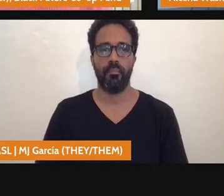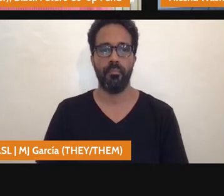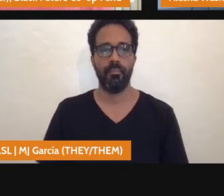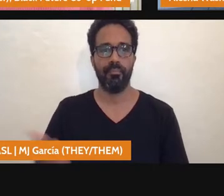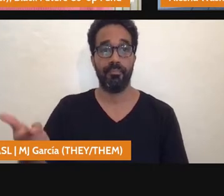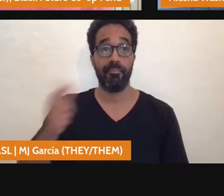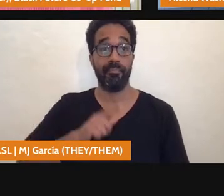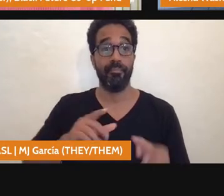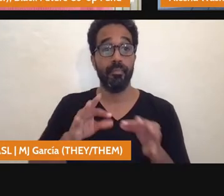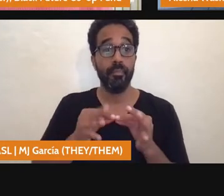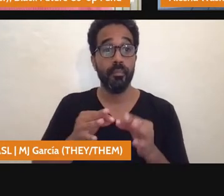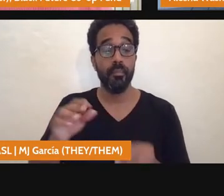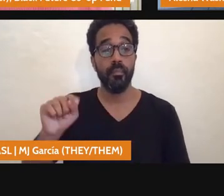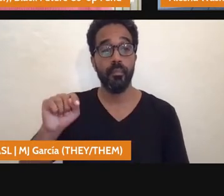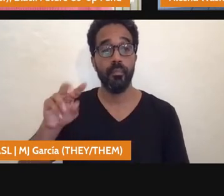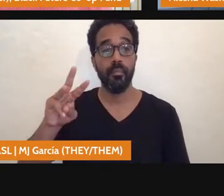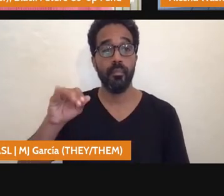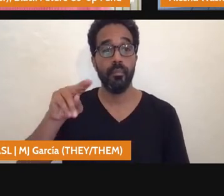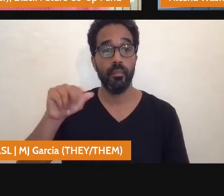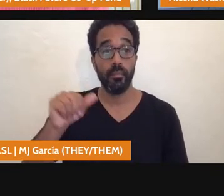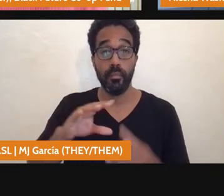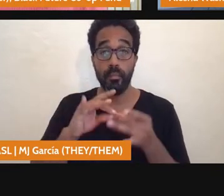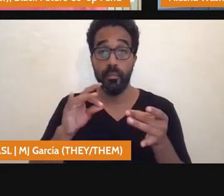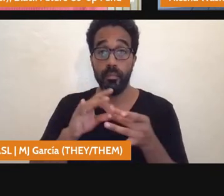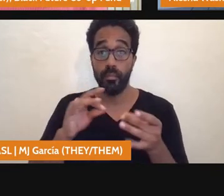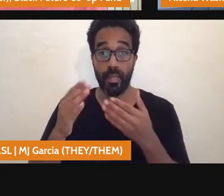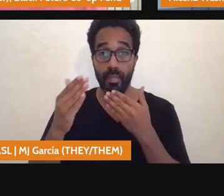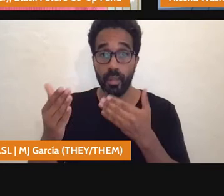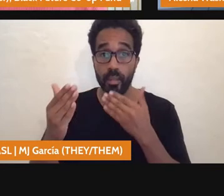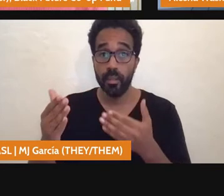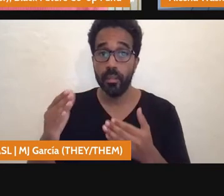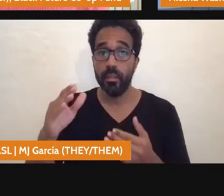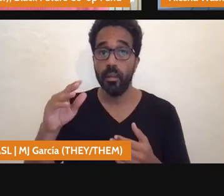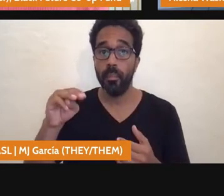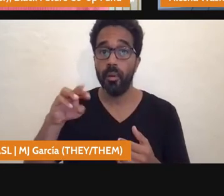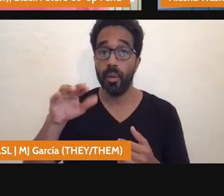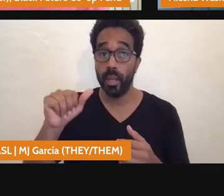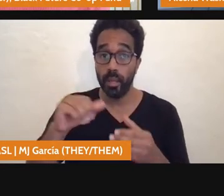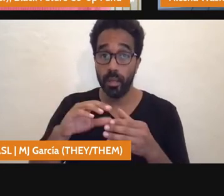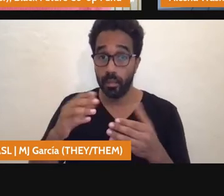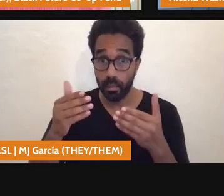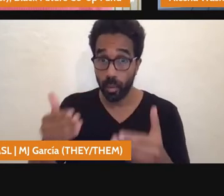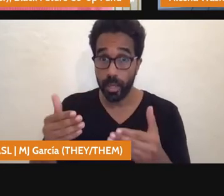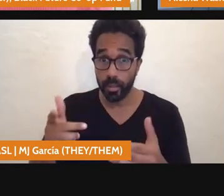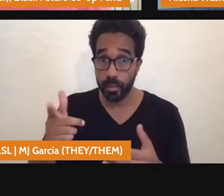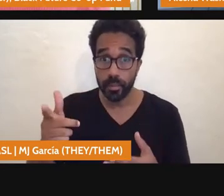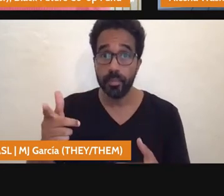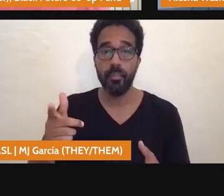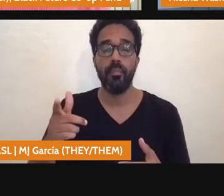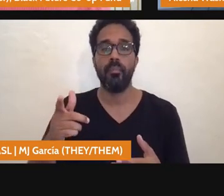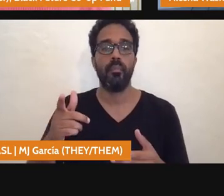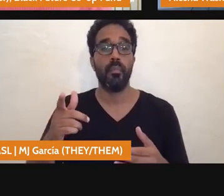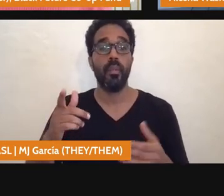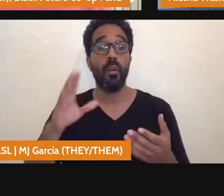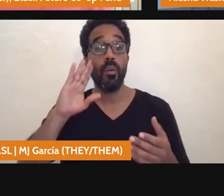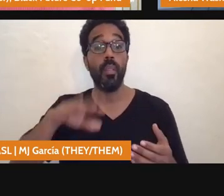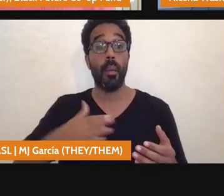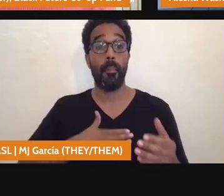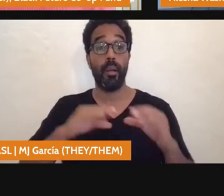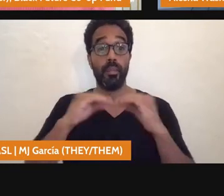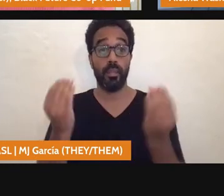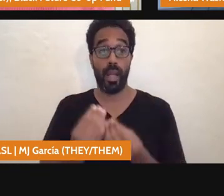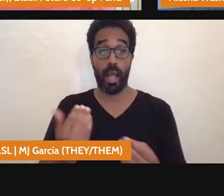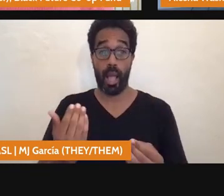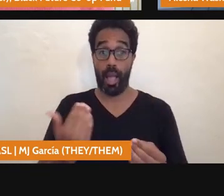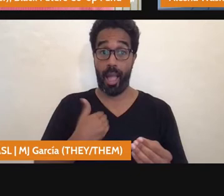Thank you for this. Oh, go ahead. No, I was just gonna say, we don't have a person per se, like the other organizations.